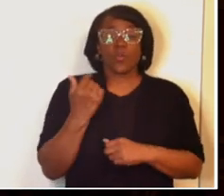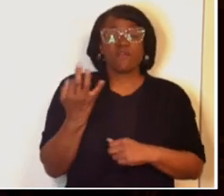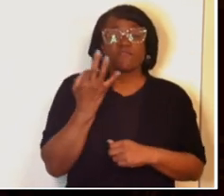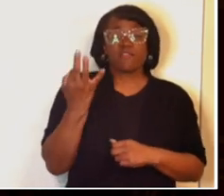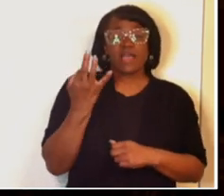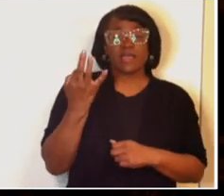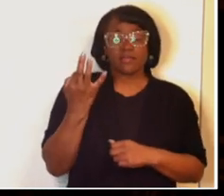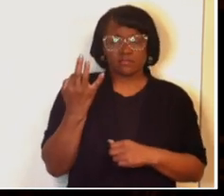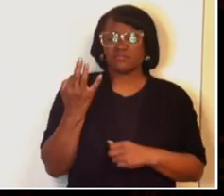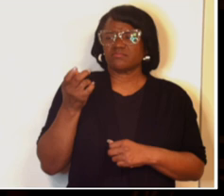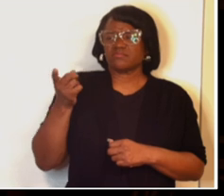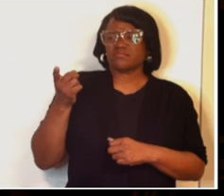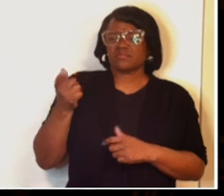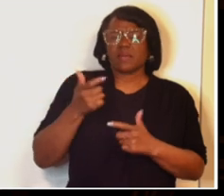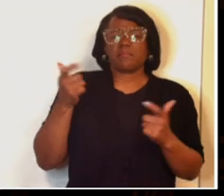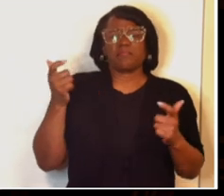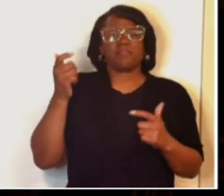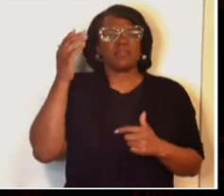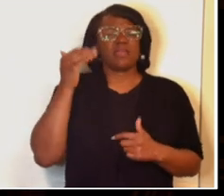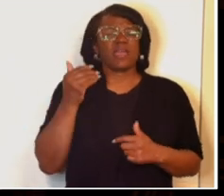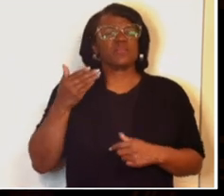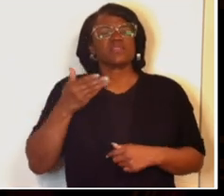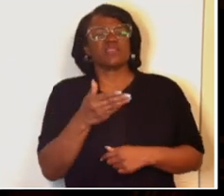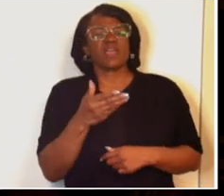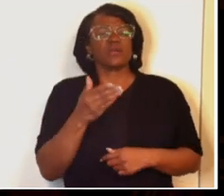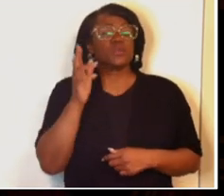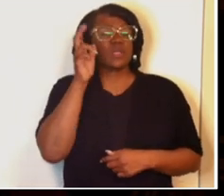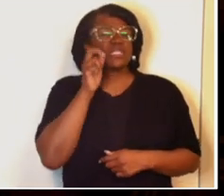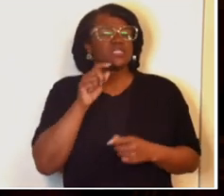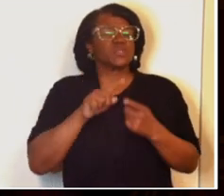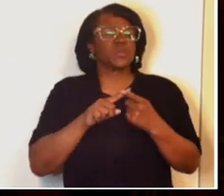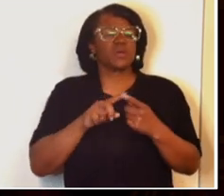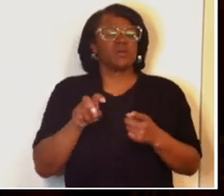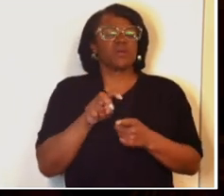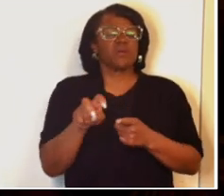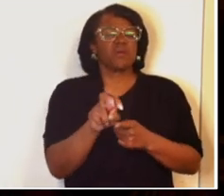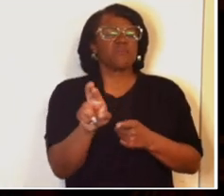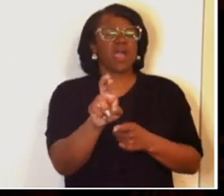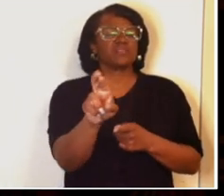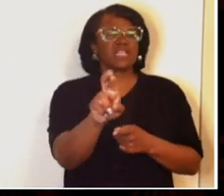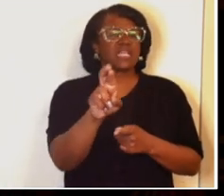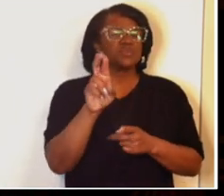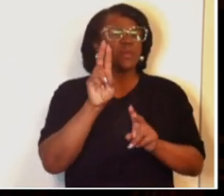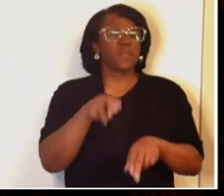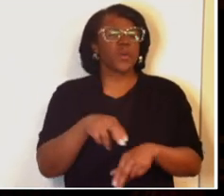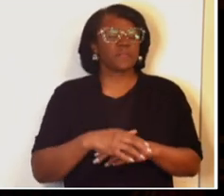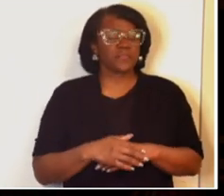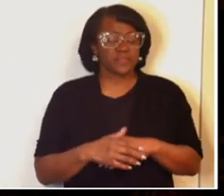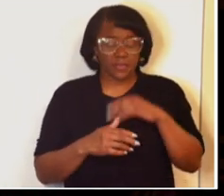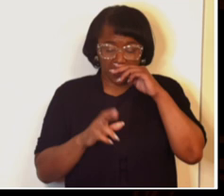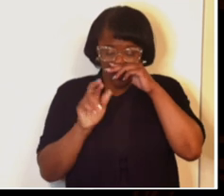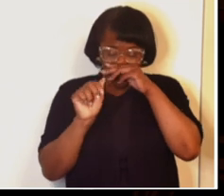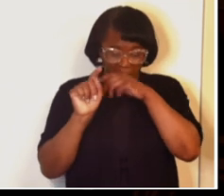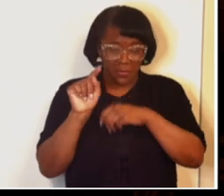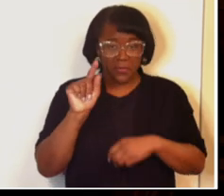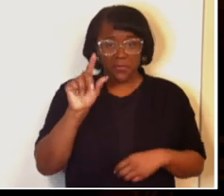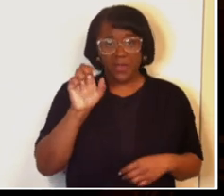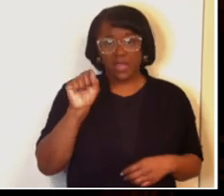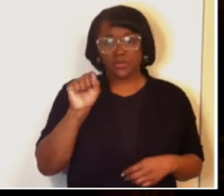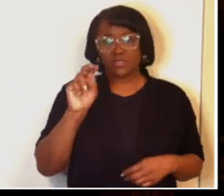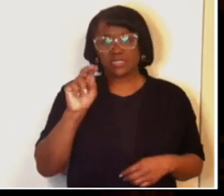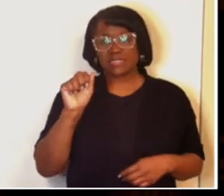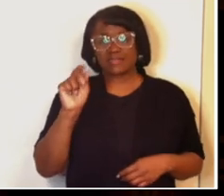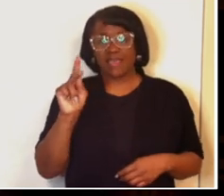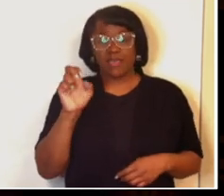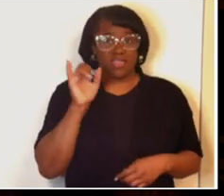for dinner and to listen to Rattlesnake's report. This same day, Adam had earned more money begging than he